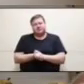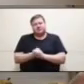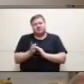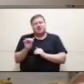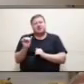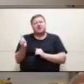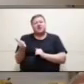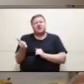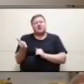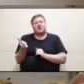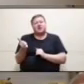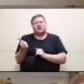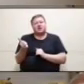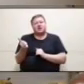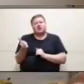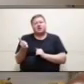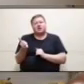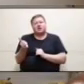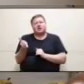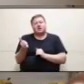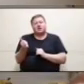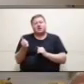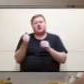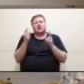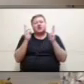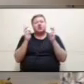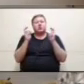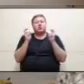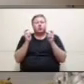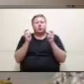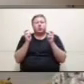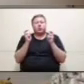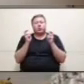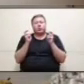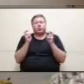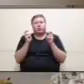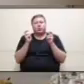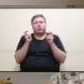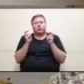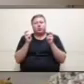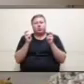Then the issue of the